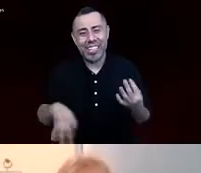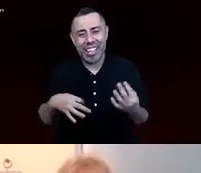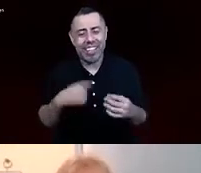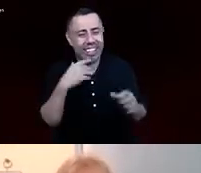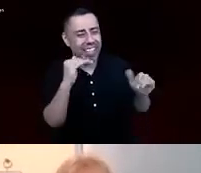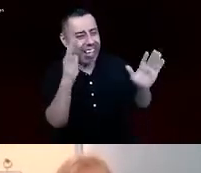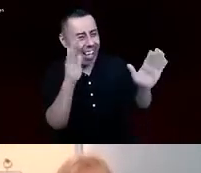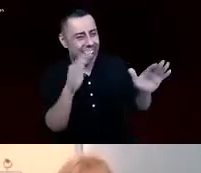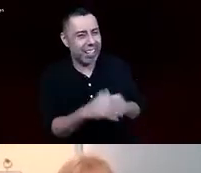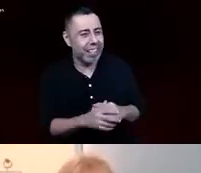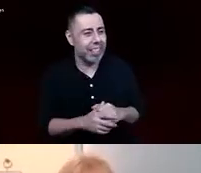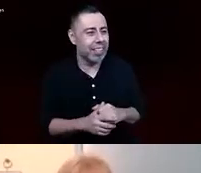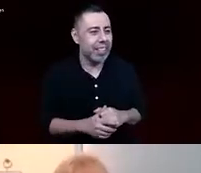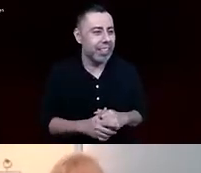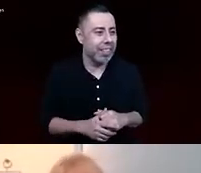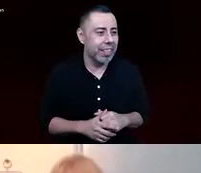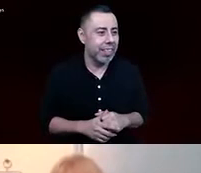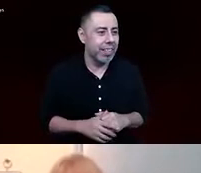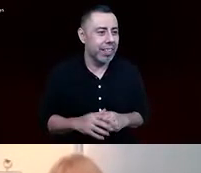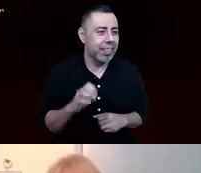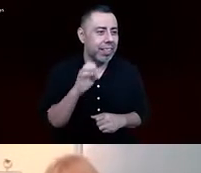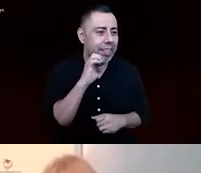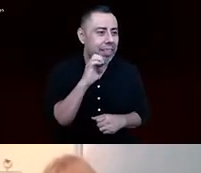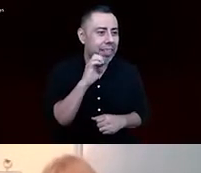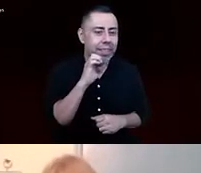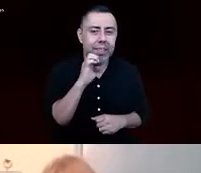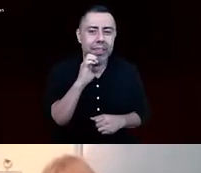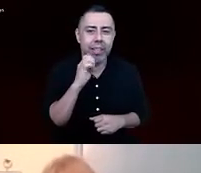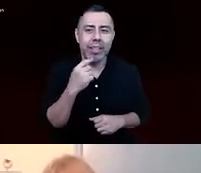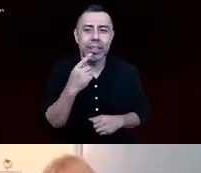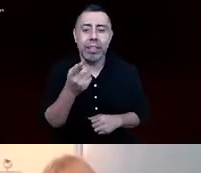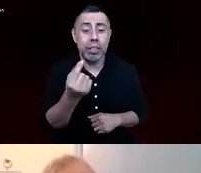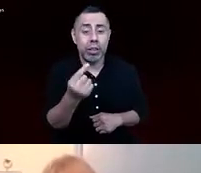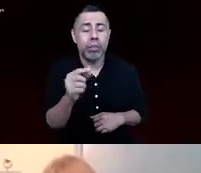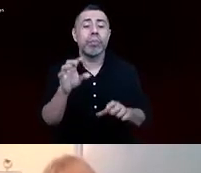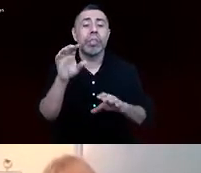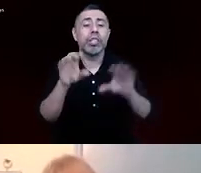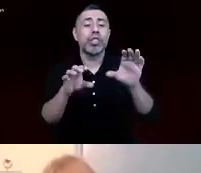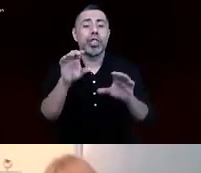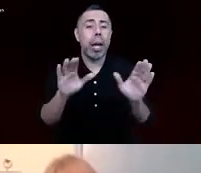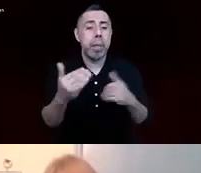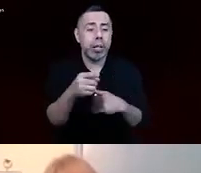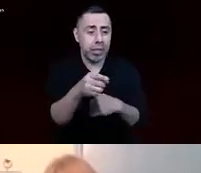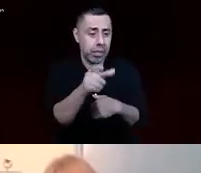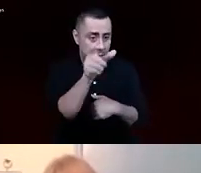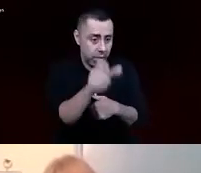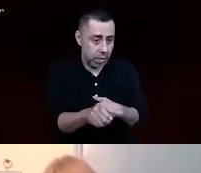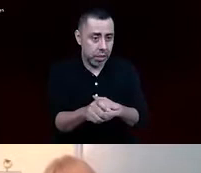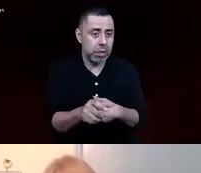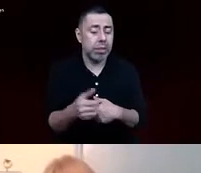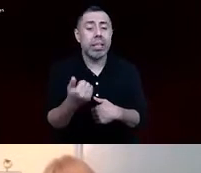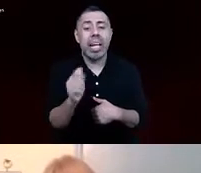Awesome. So, you know, what you can do, everyone, in the chat boxes throughout our social